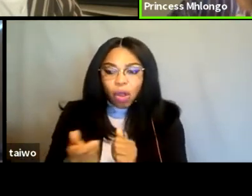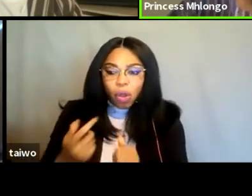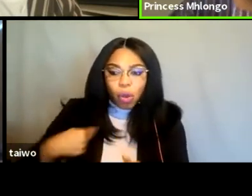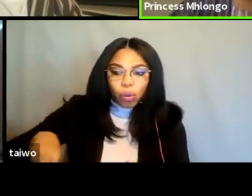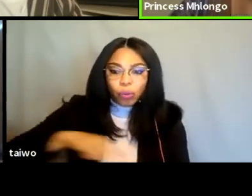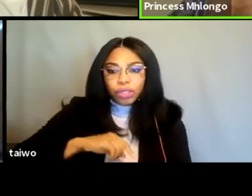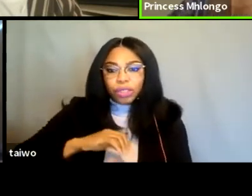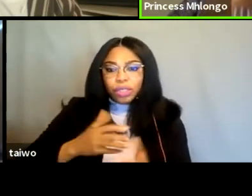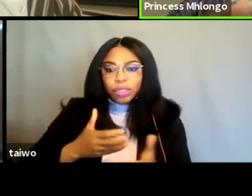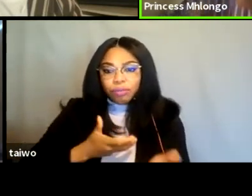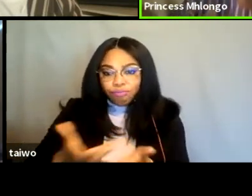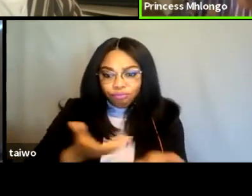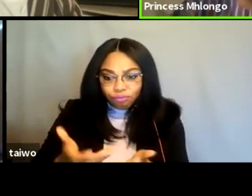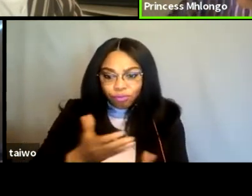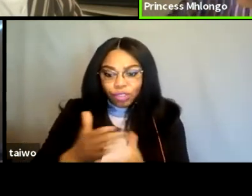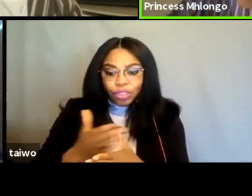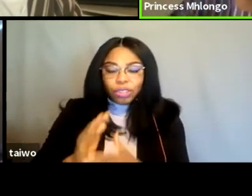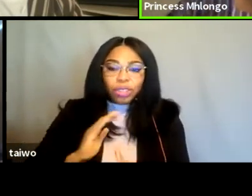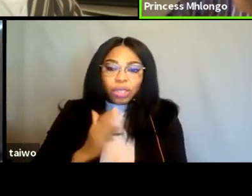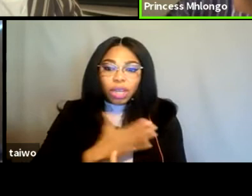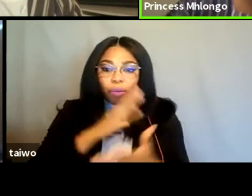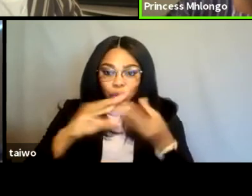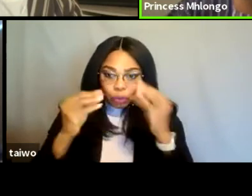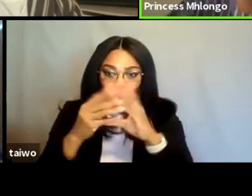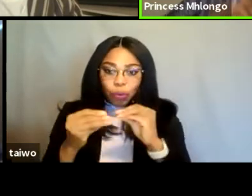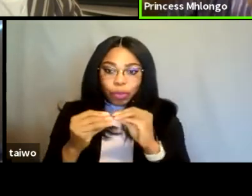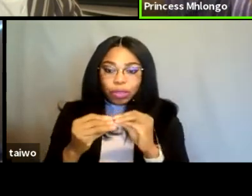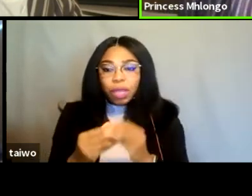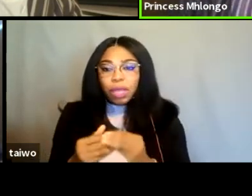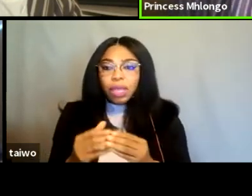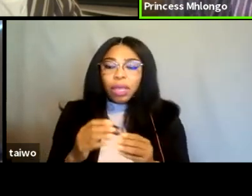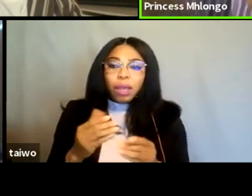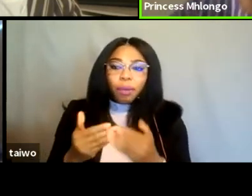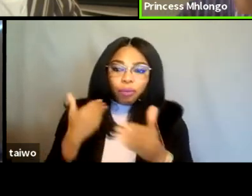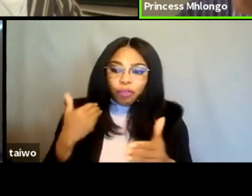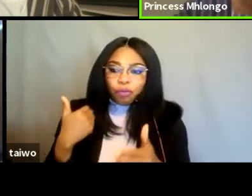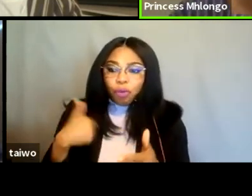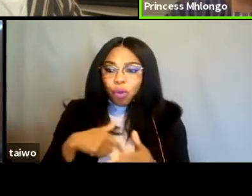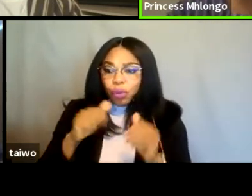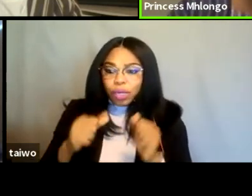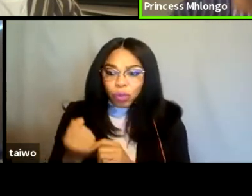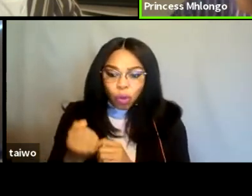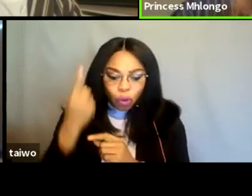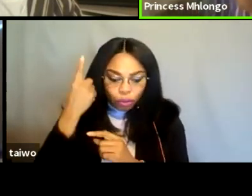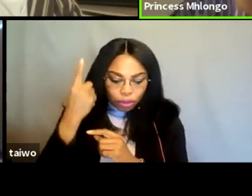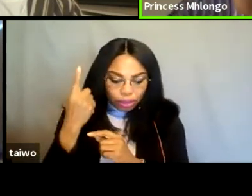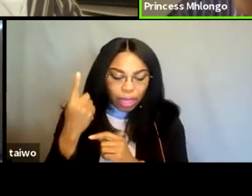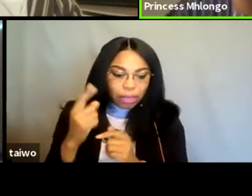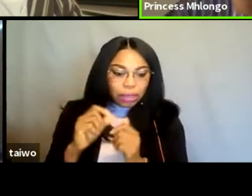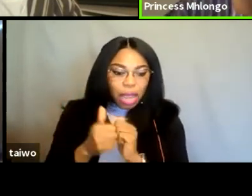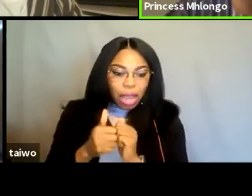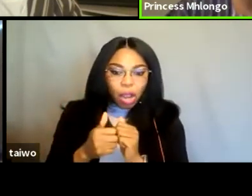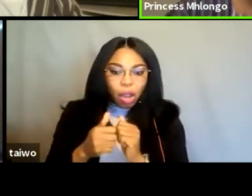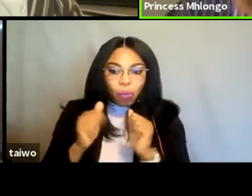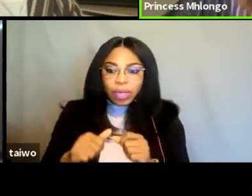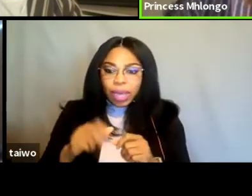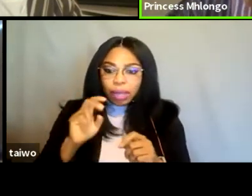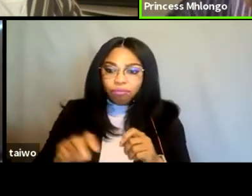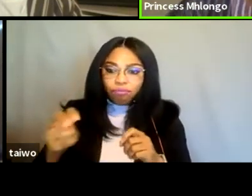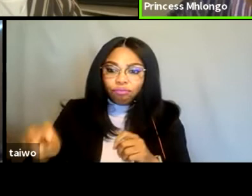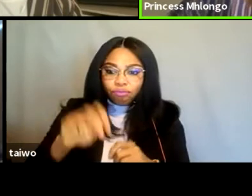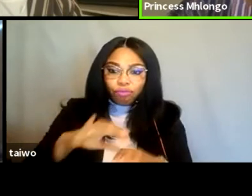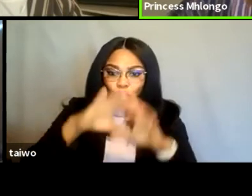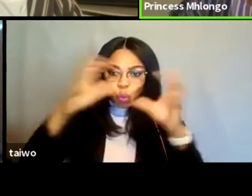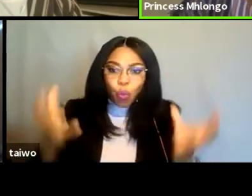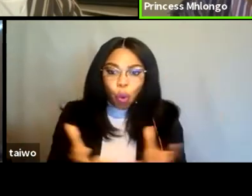stories before, you know, understanding how it can move to across the world or what have you. It was